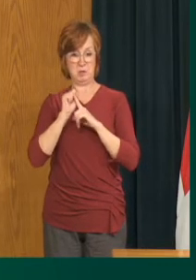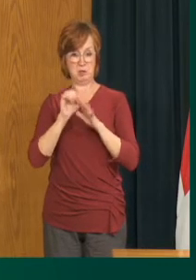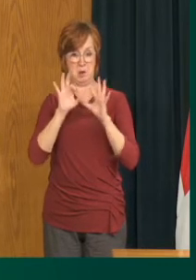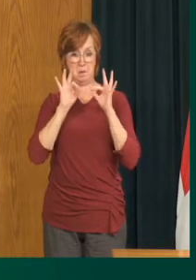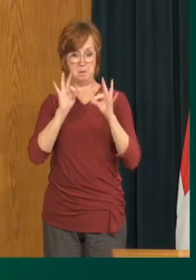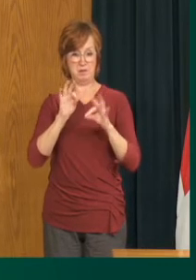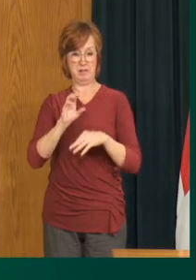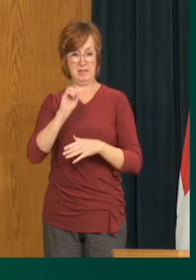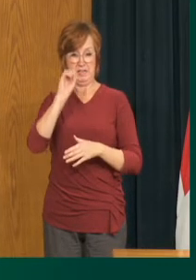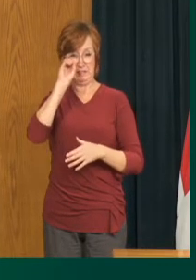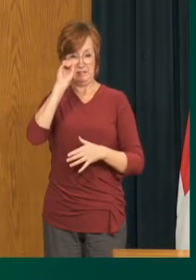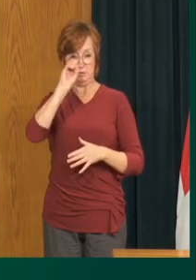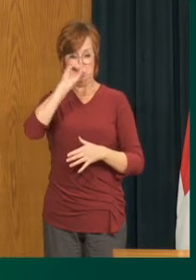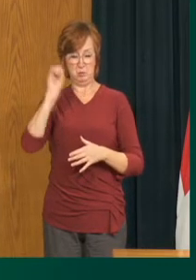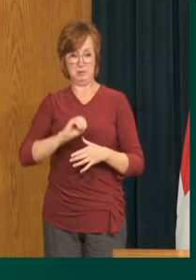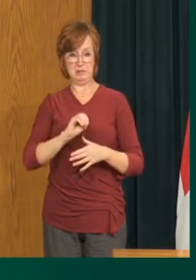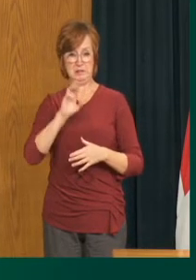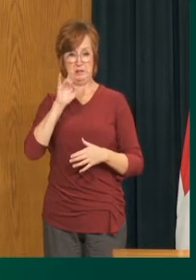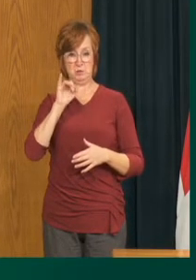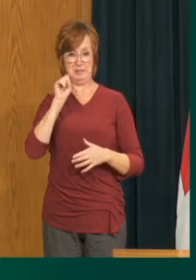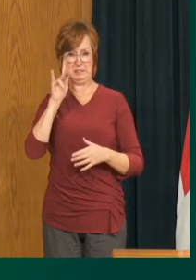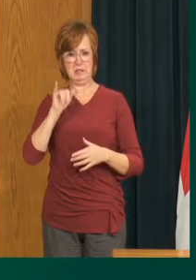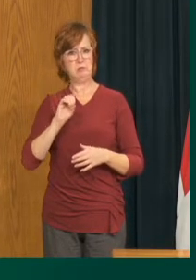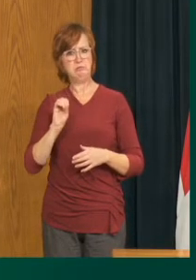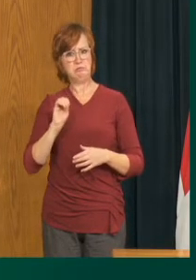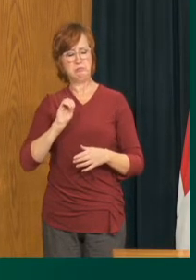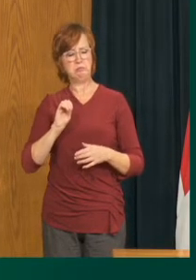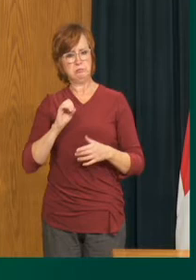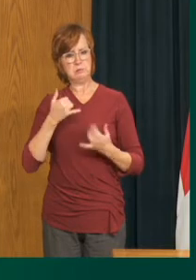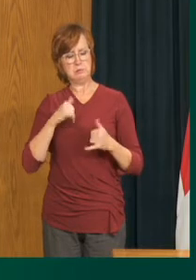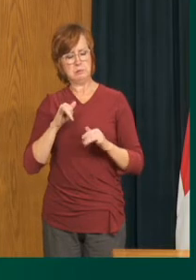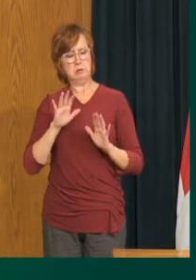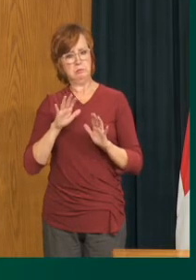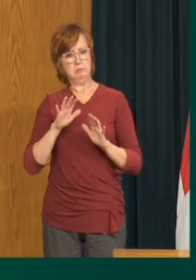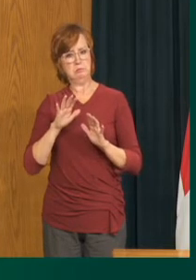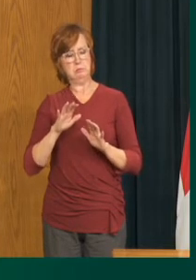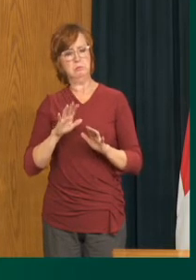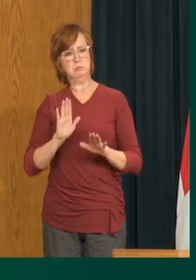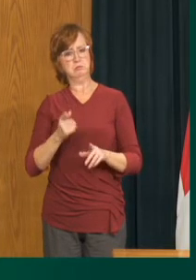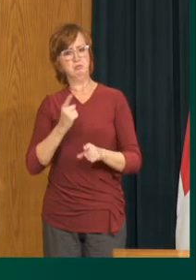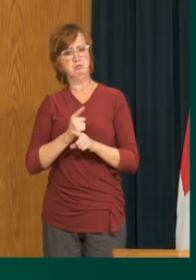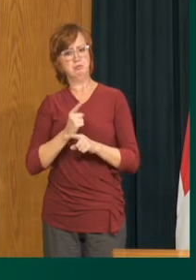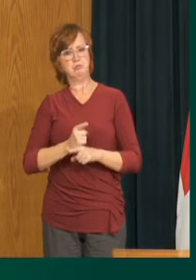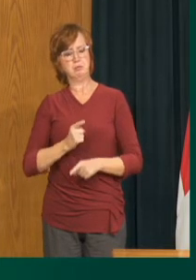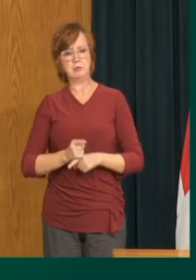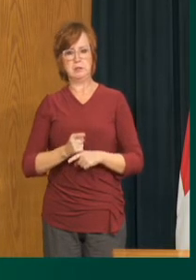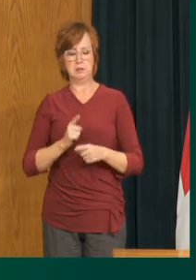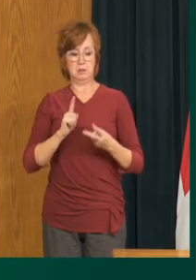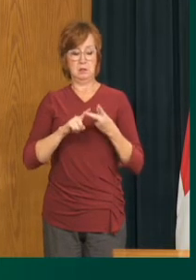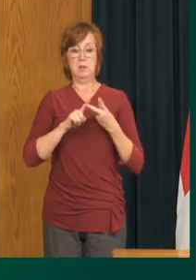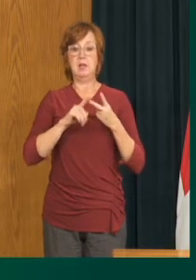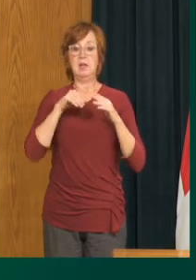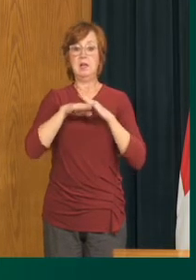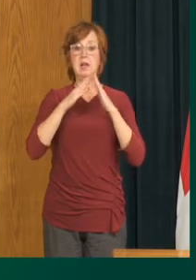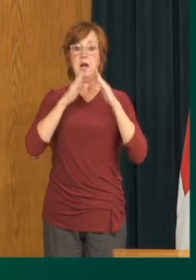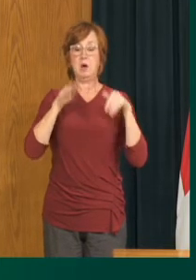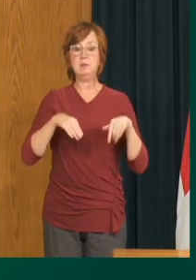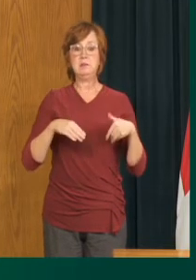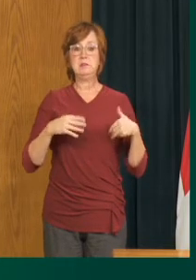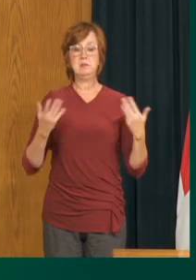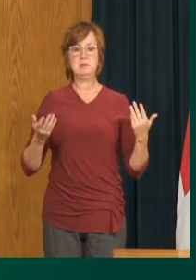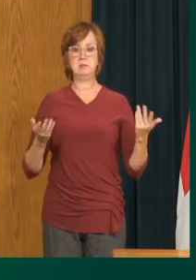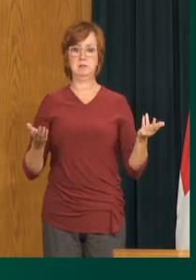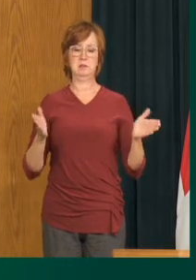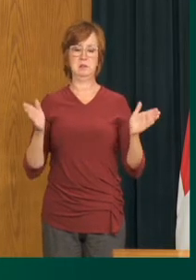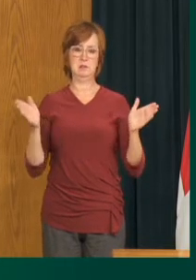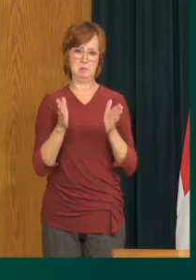already there's lots of things that we can do safely. Private gatherings, especially in the home setting is where, because if you don't have enough